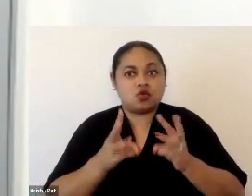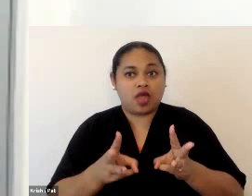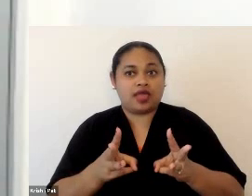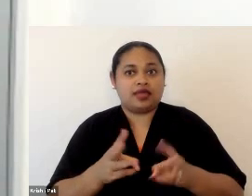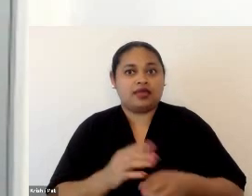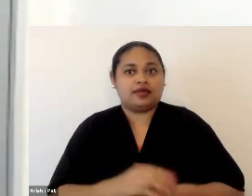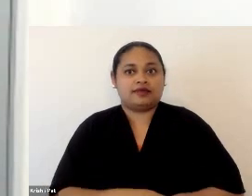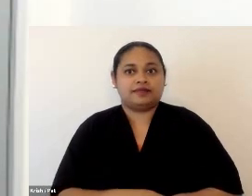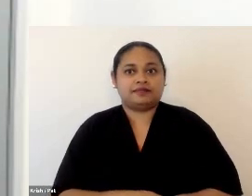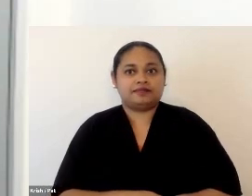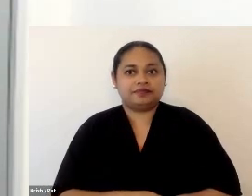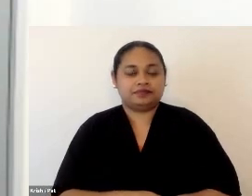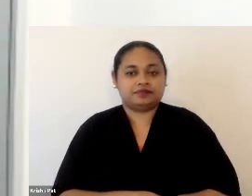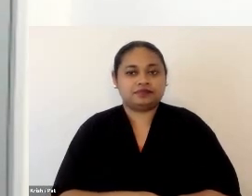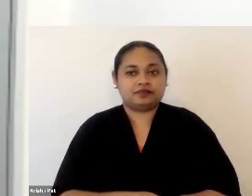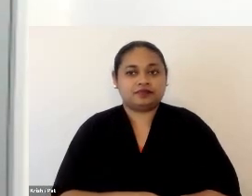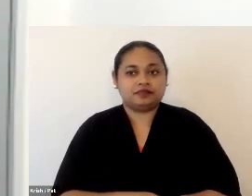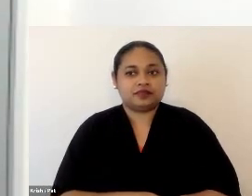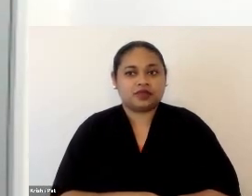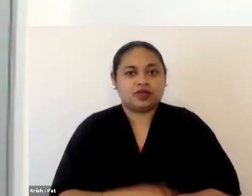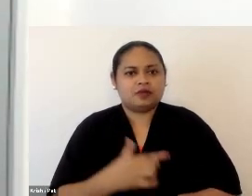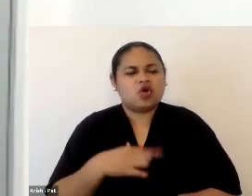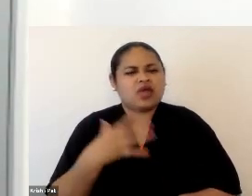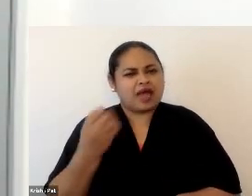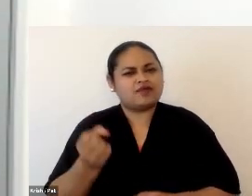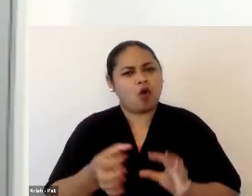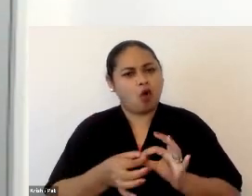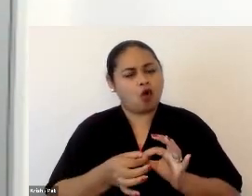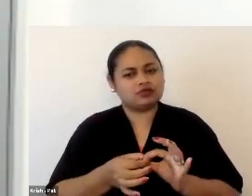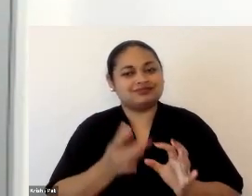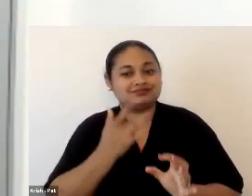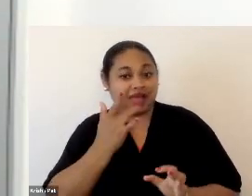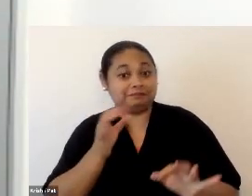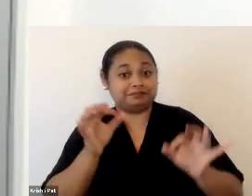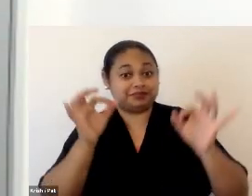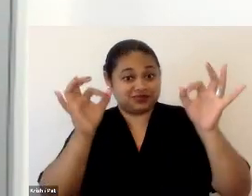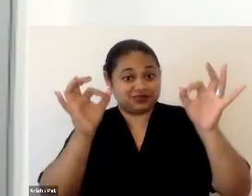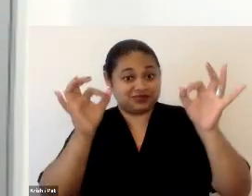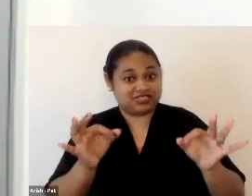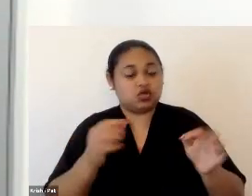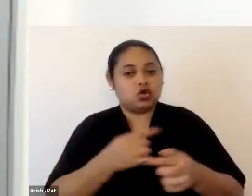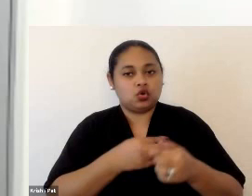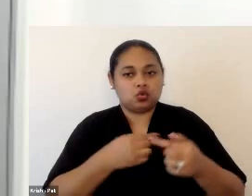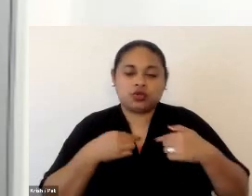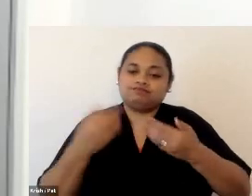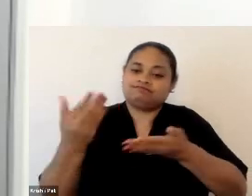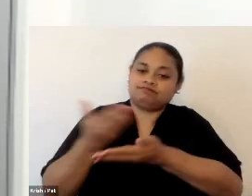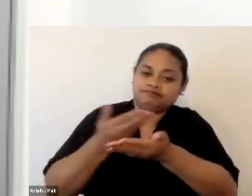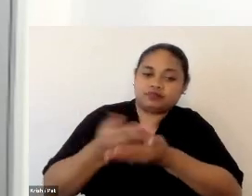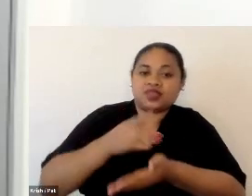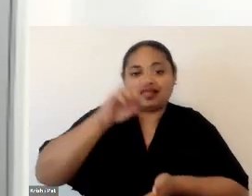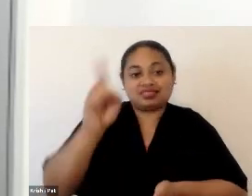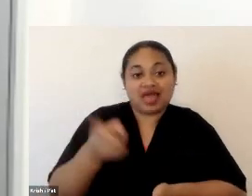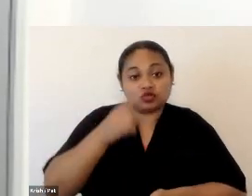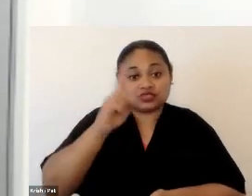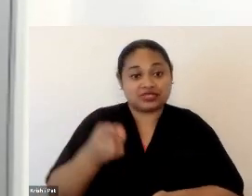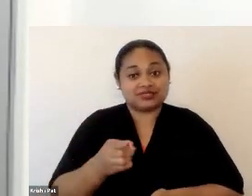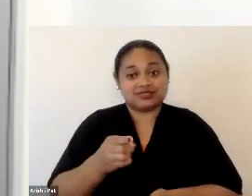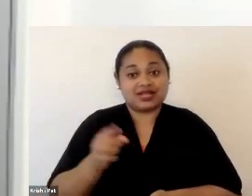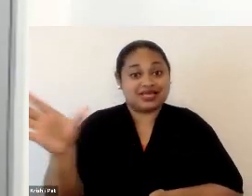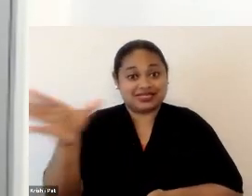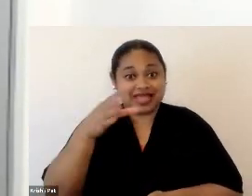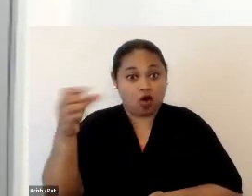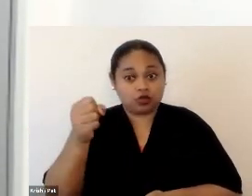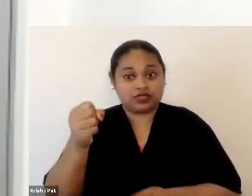unlawful discrimination in these types of decisions. We consulted with thousands of stakeholders and representative